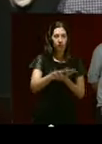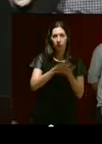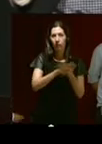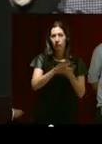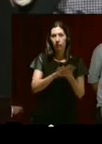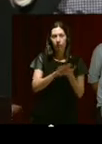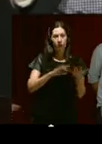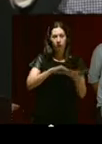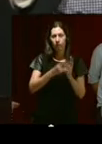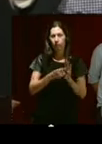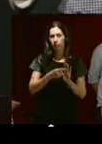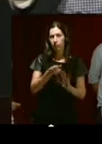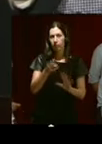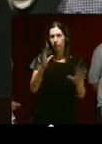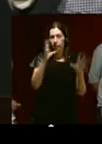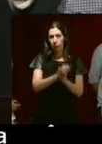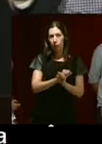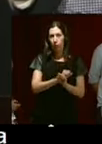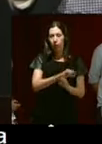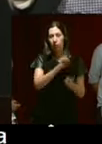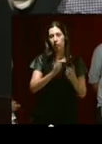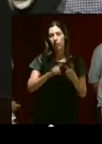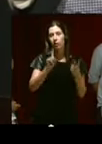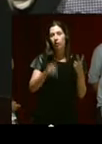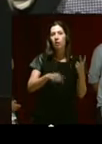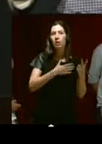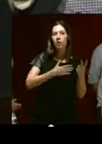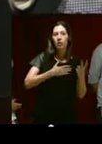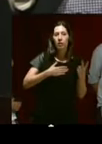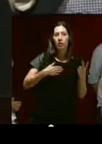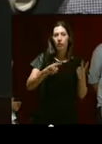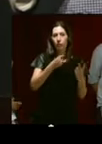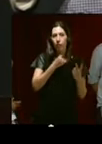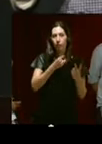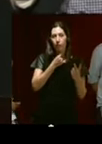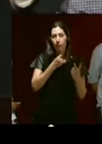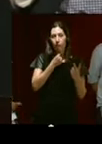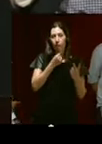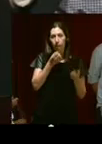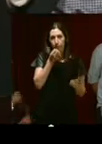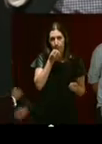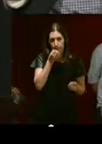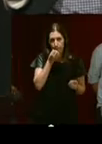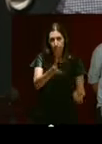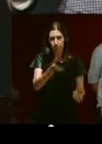the location where you're at. So I didn't understand that very well. And